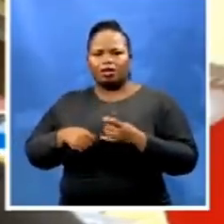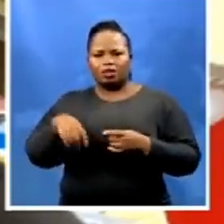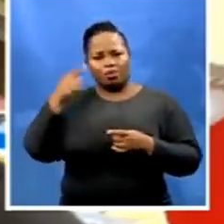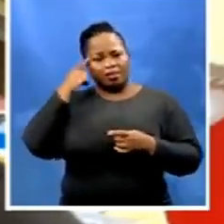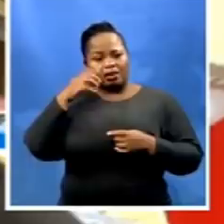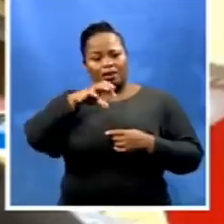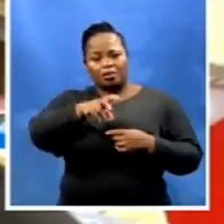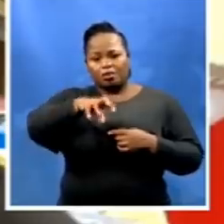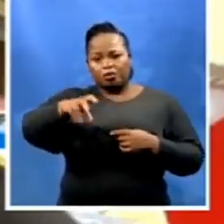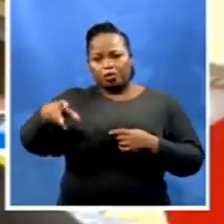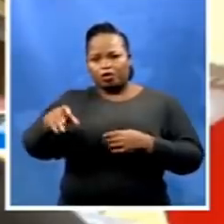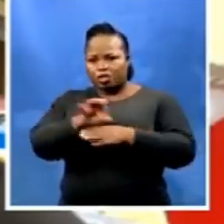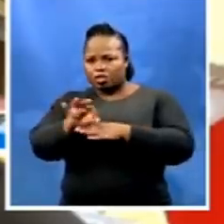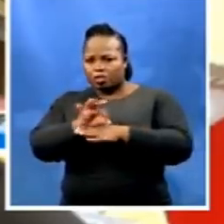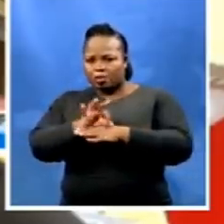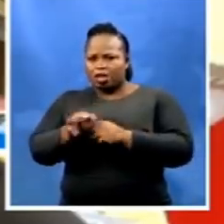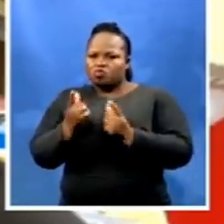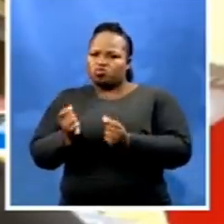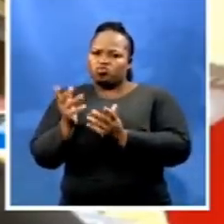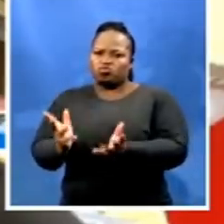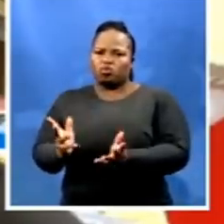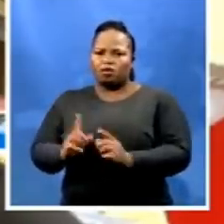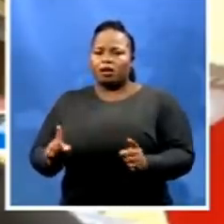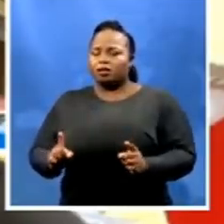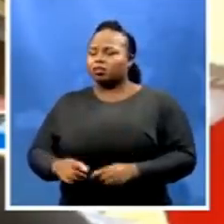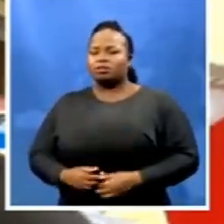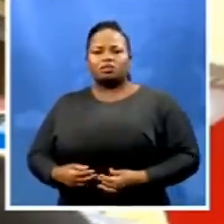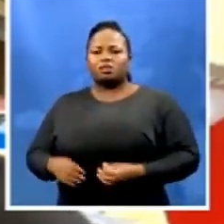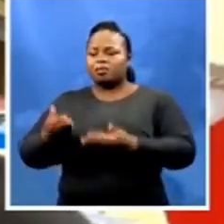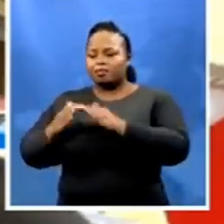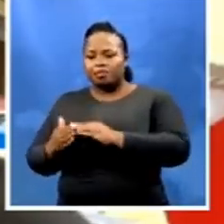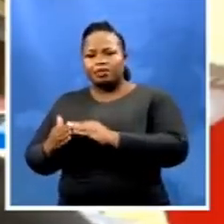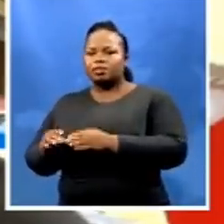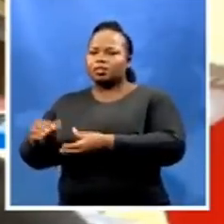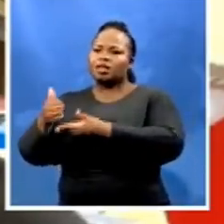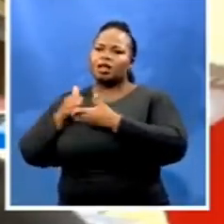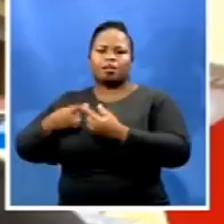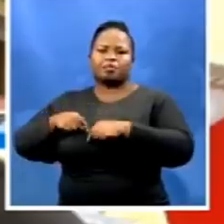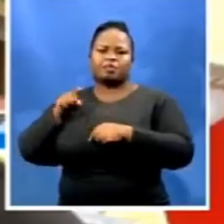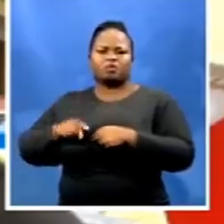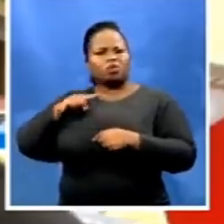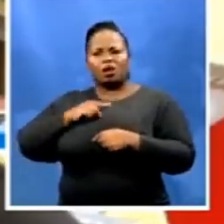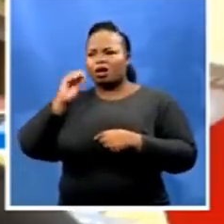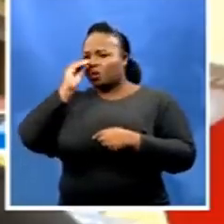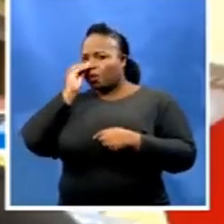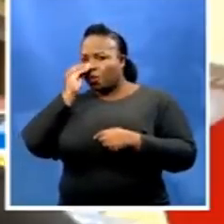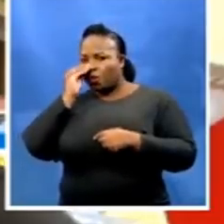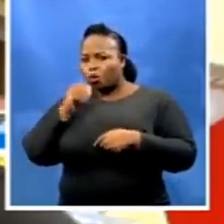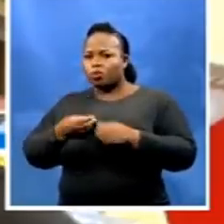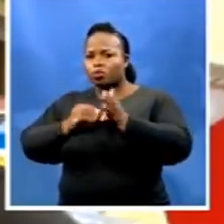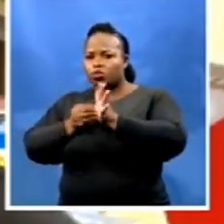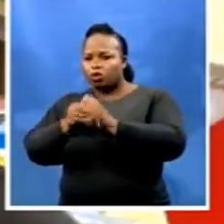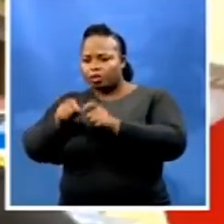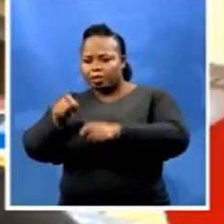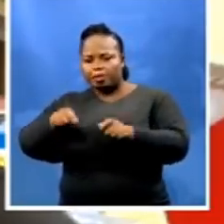communities, because these criminals, they reside within our communities. They plan this heinous act within the communities.